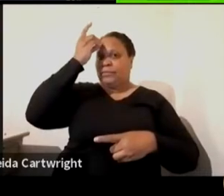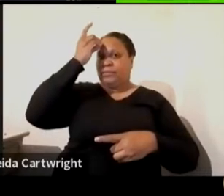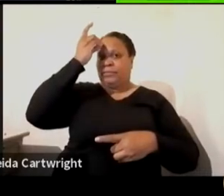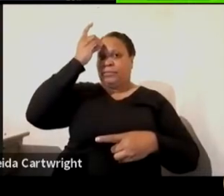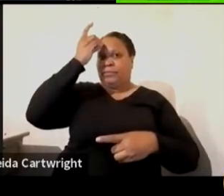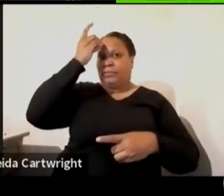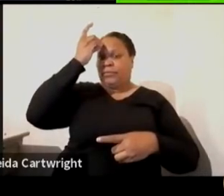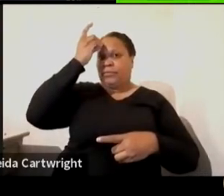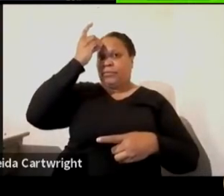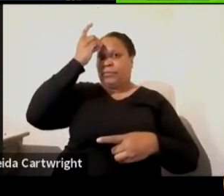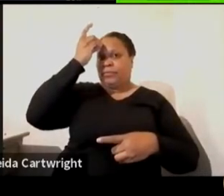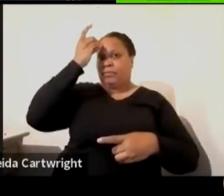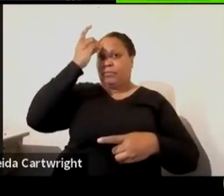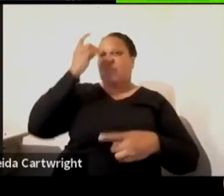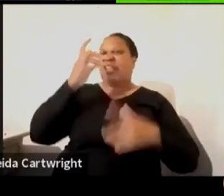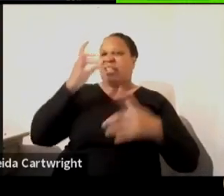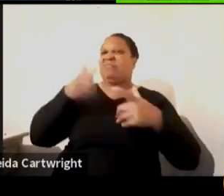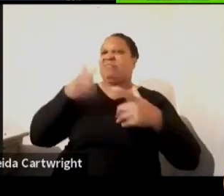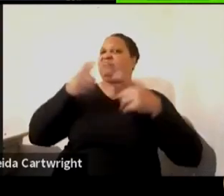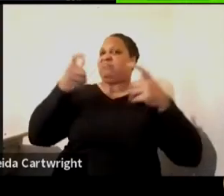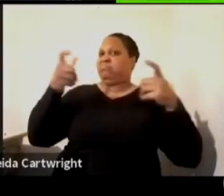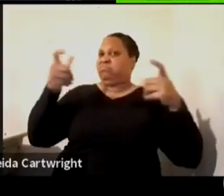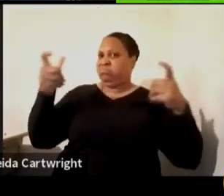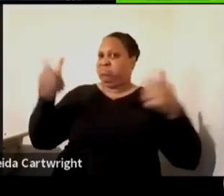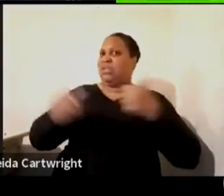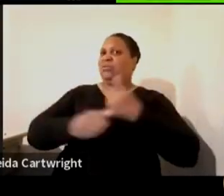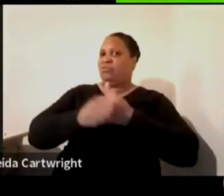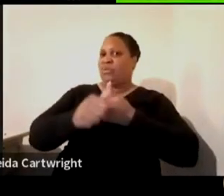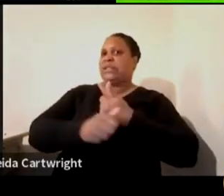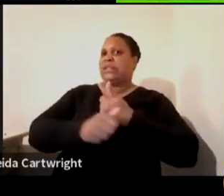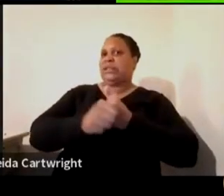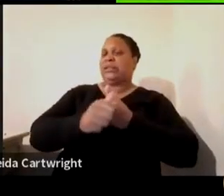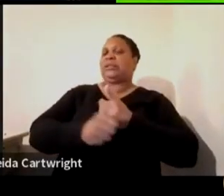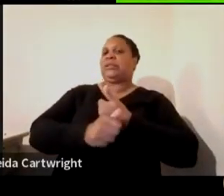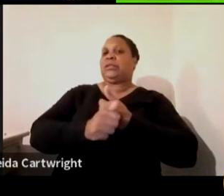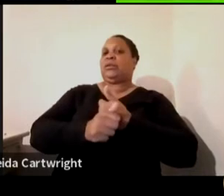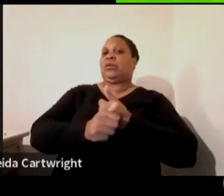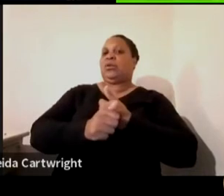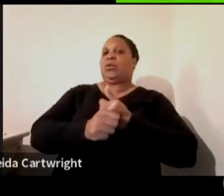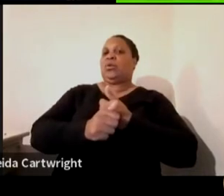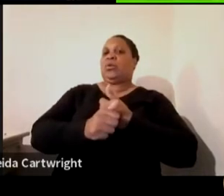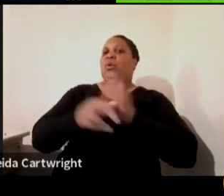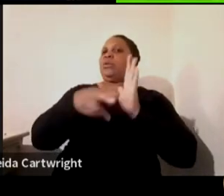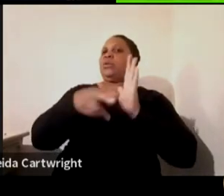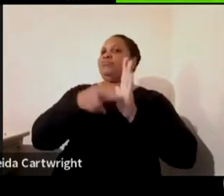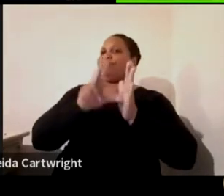it's a significant risk. When you look at the data that's come out of